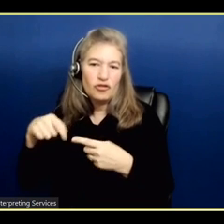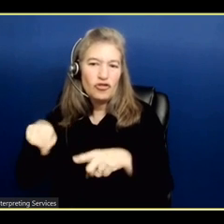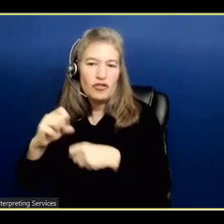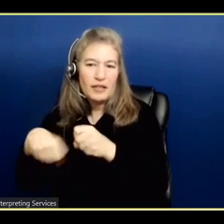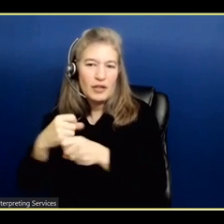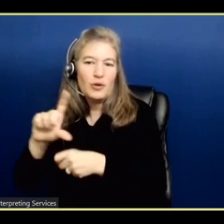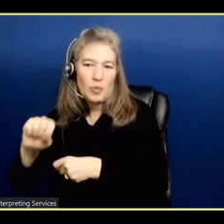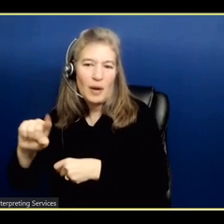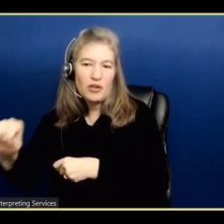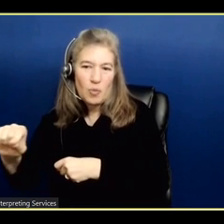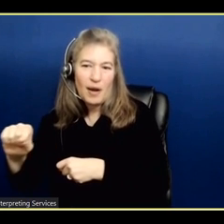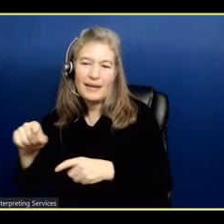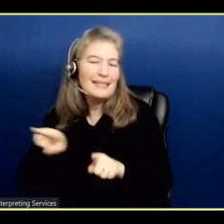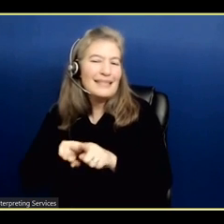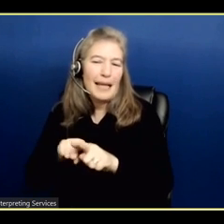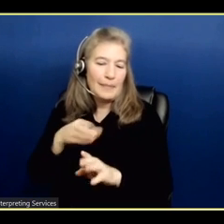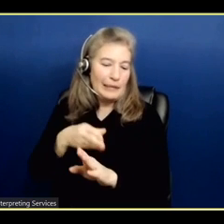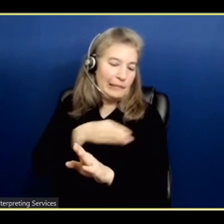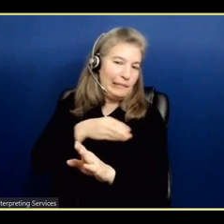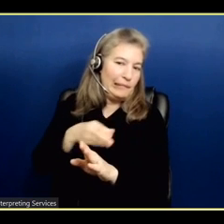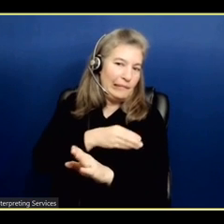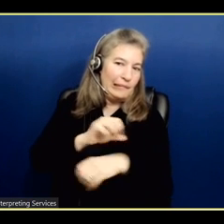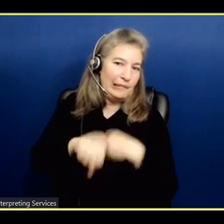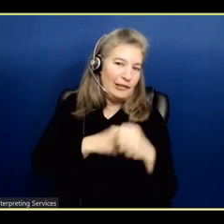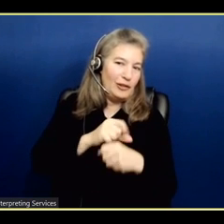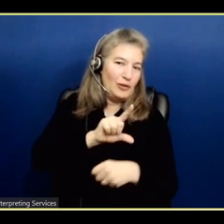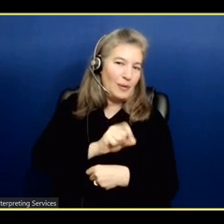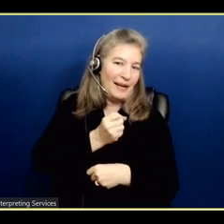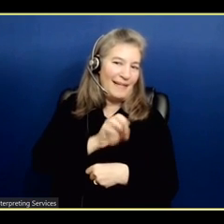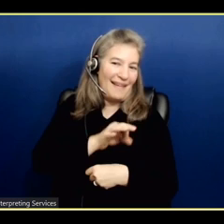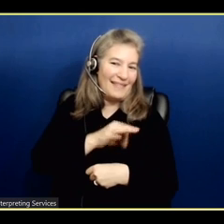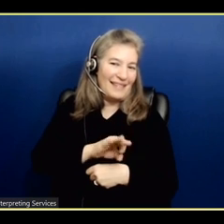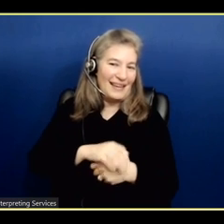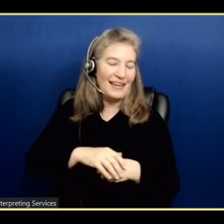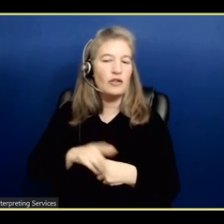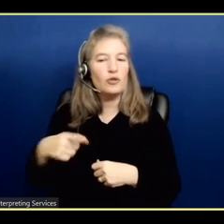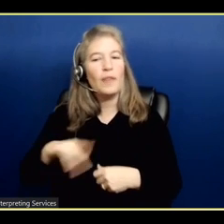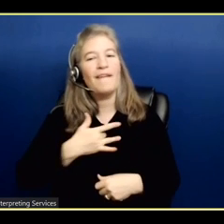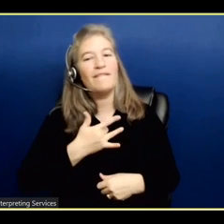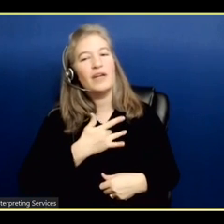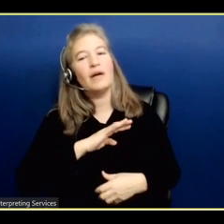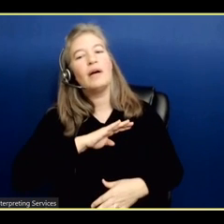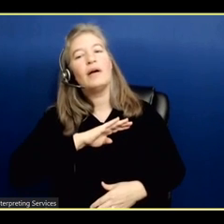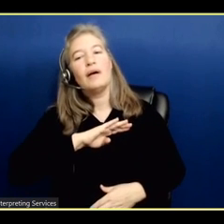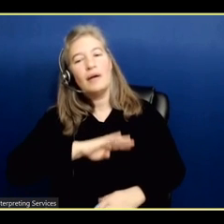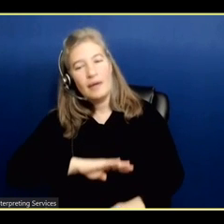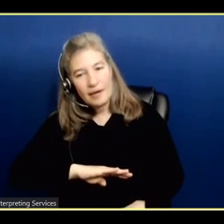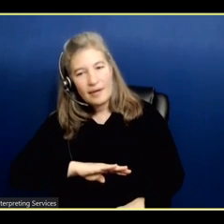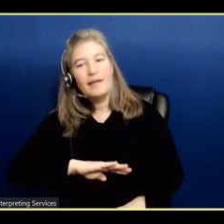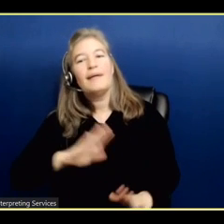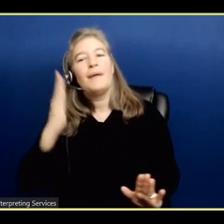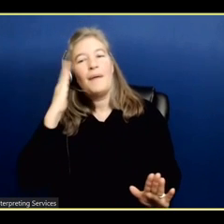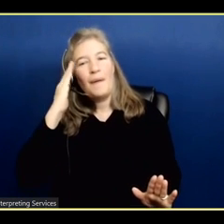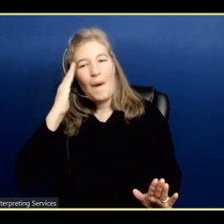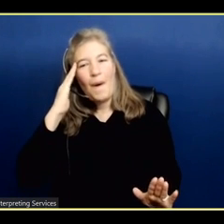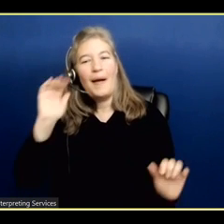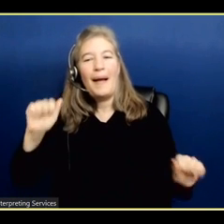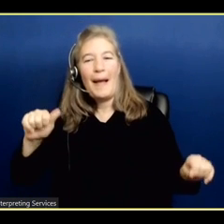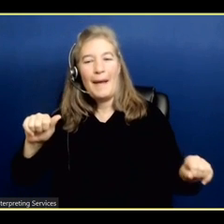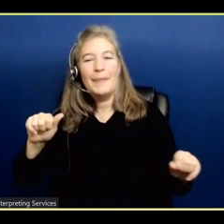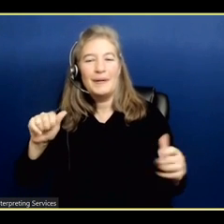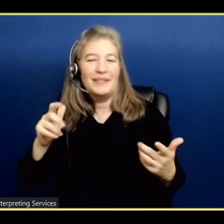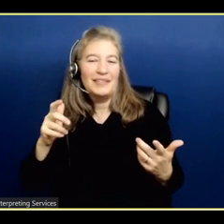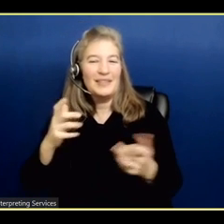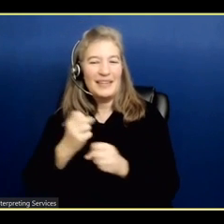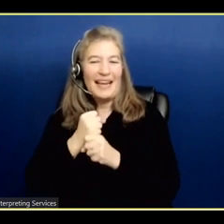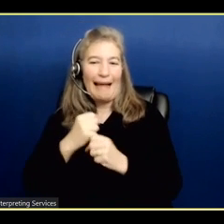we can do for them. And notification of that has been able to give them a little bit of breathing room, knowing that they can expect to get at least